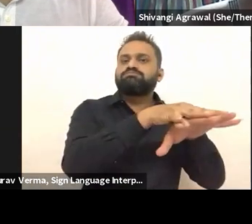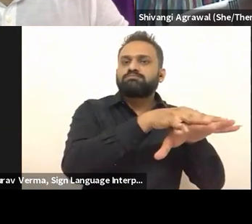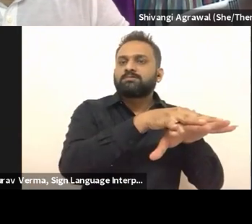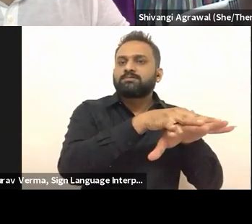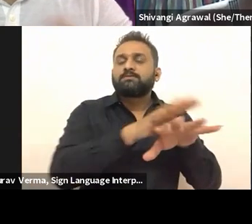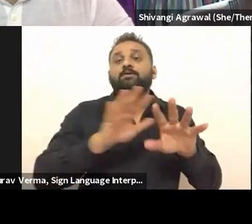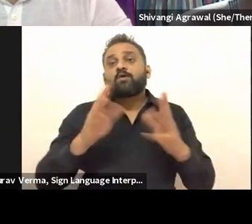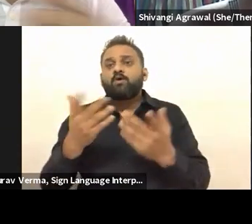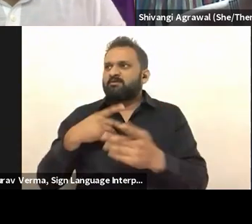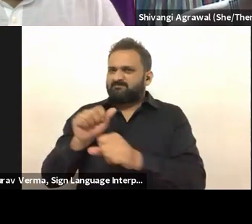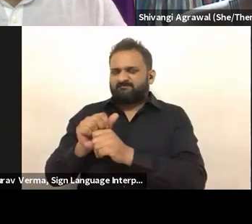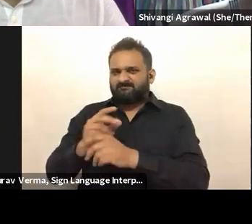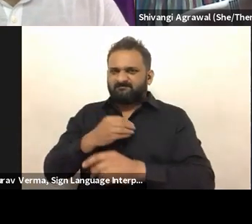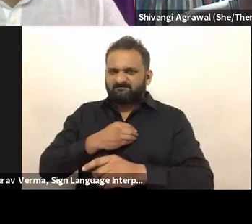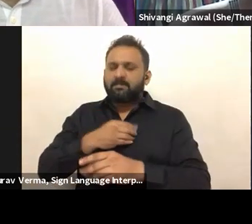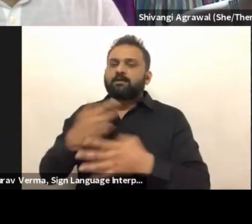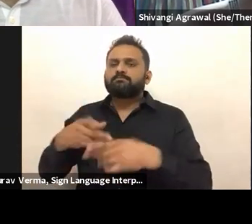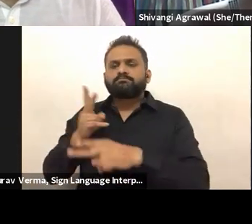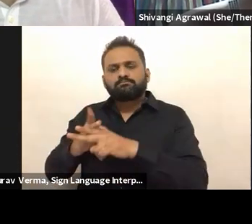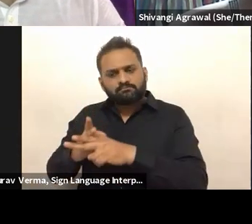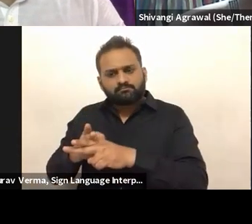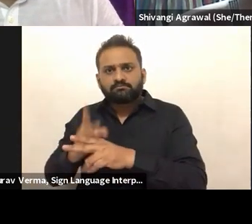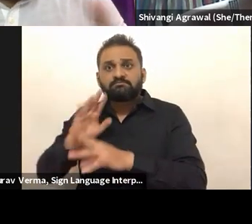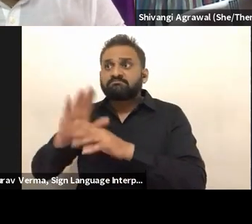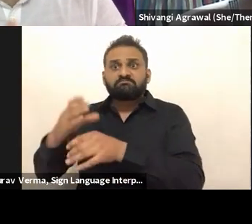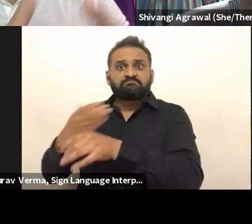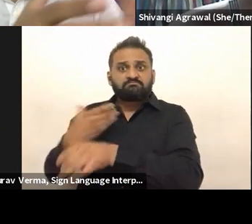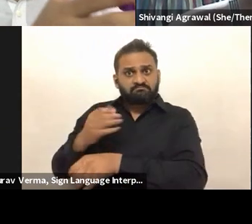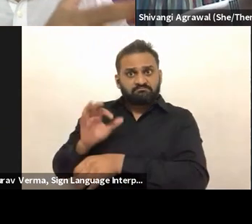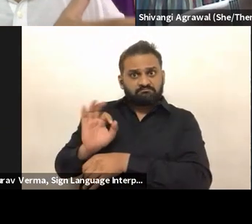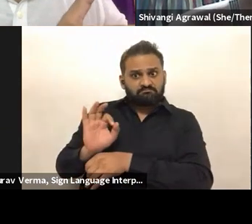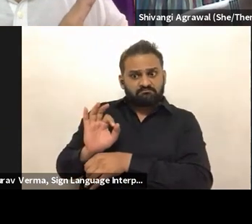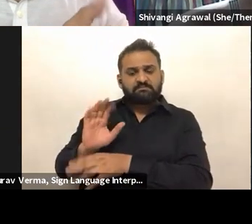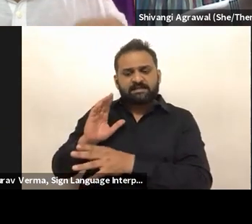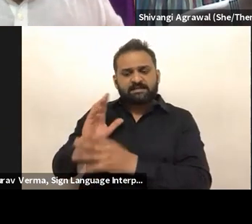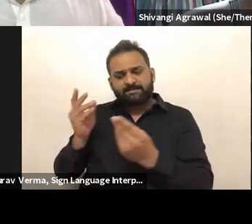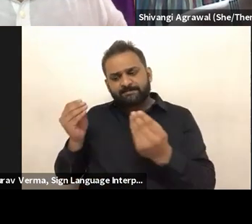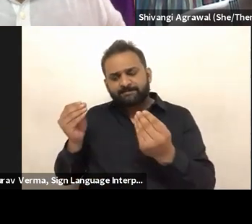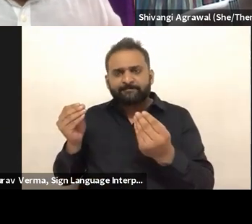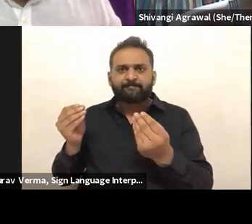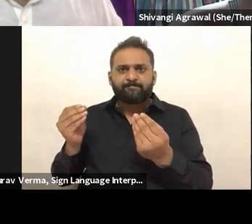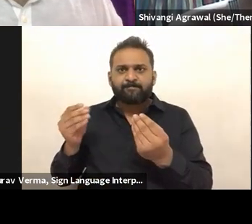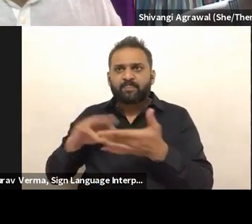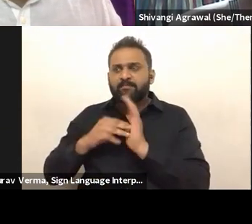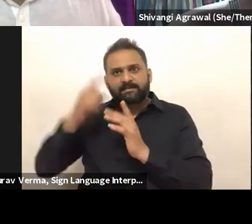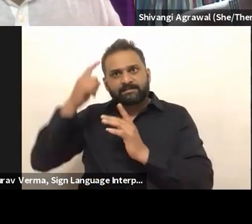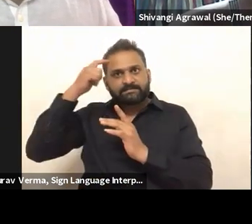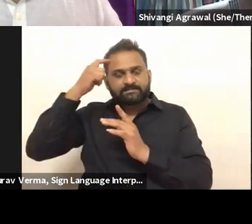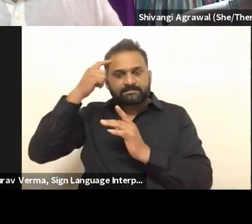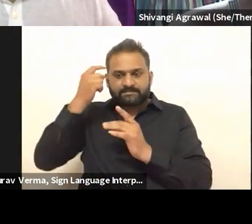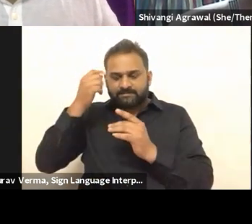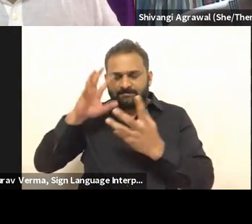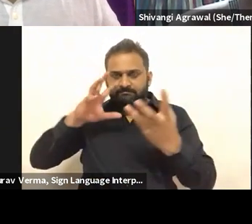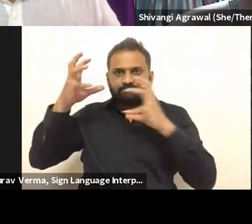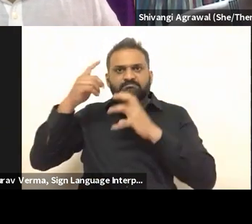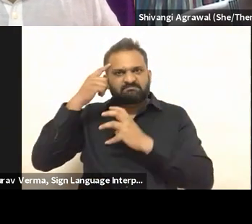there, and if they are not out, then that creates mental health issues for them as well. So that is